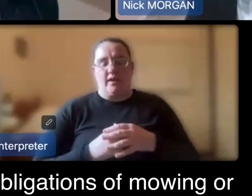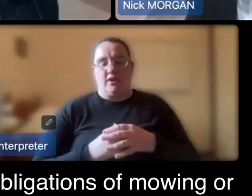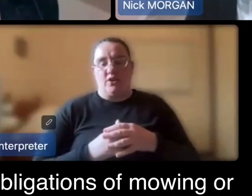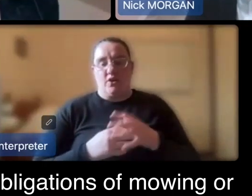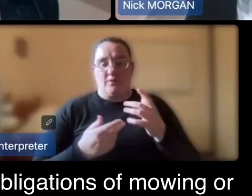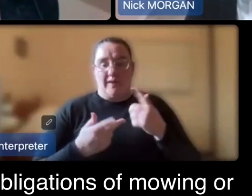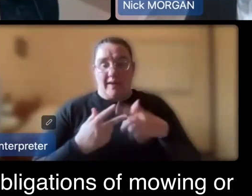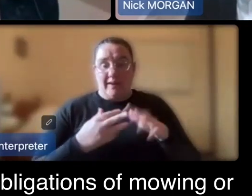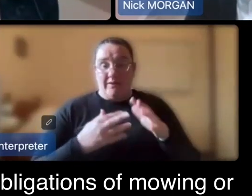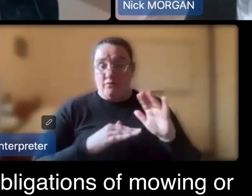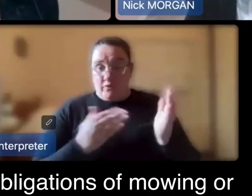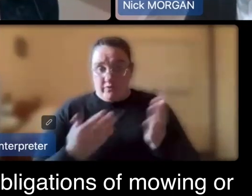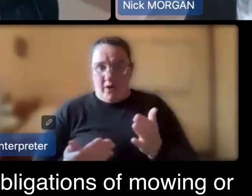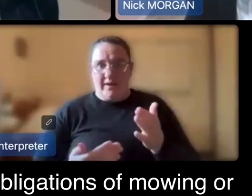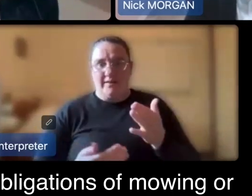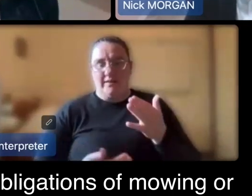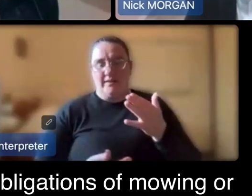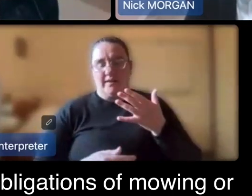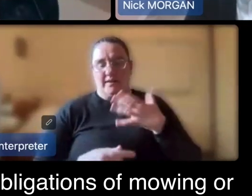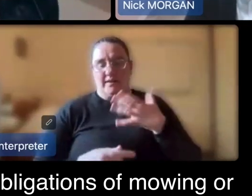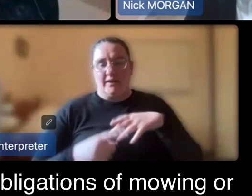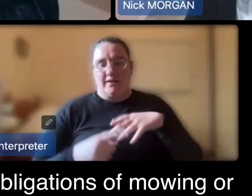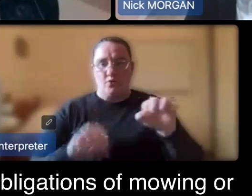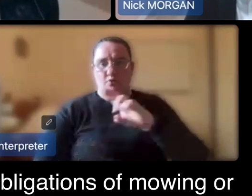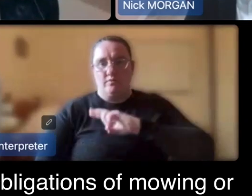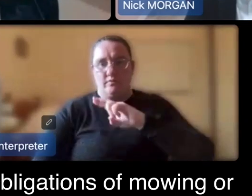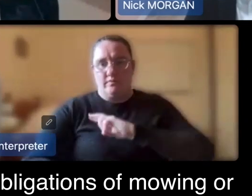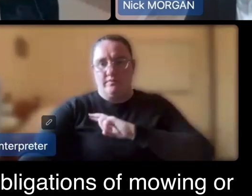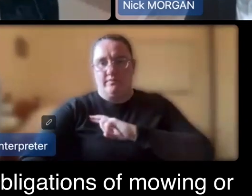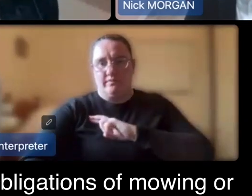saying, the obligations of